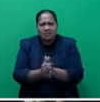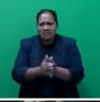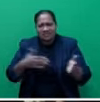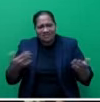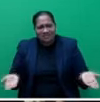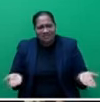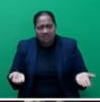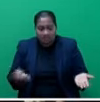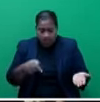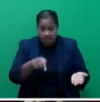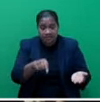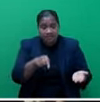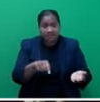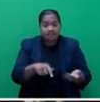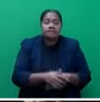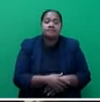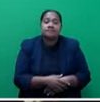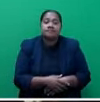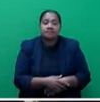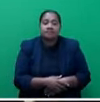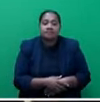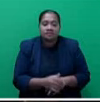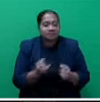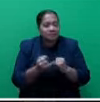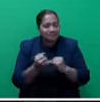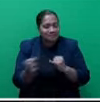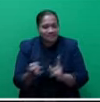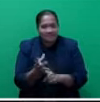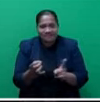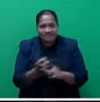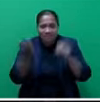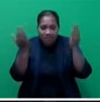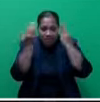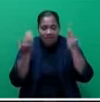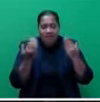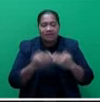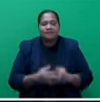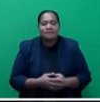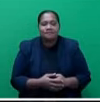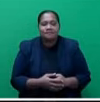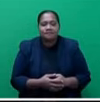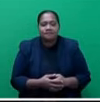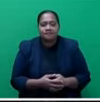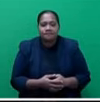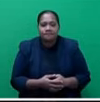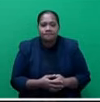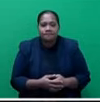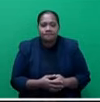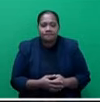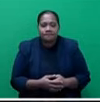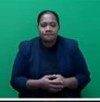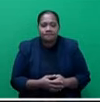I mean, this is very, very important, Mr. Speaker, that